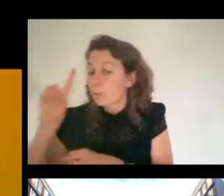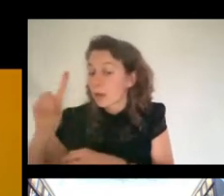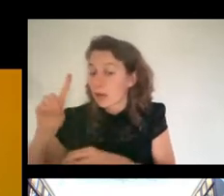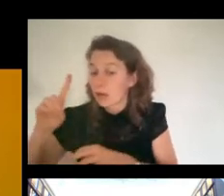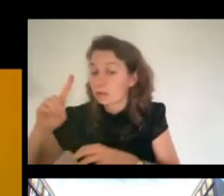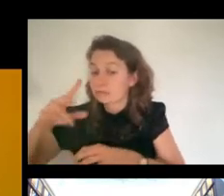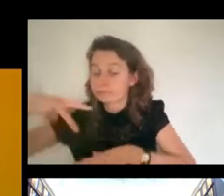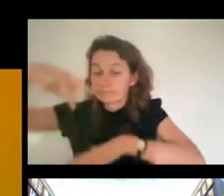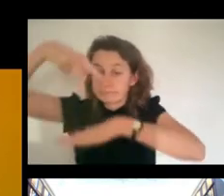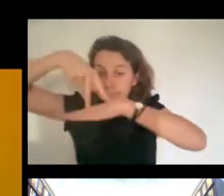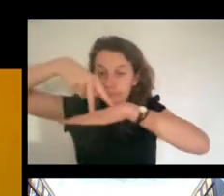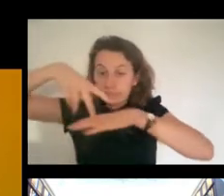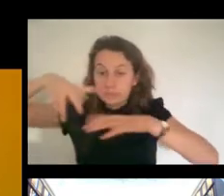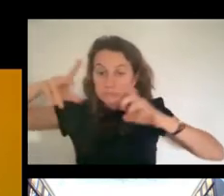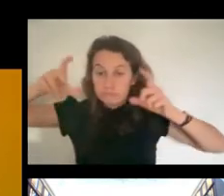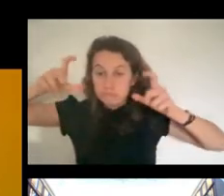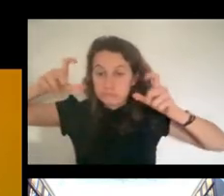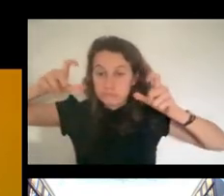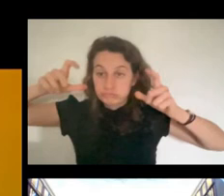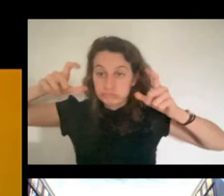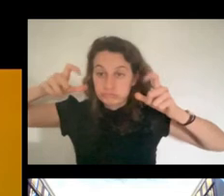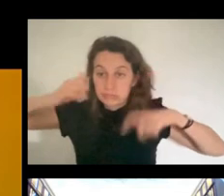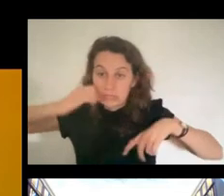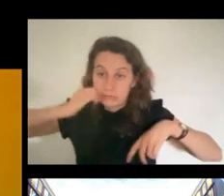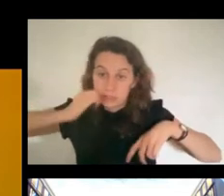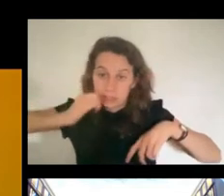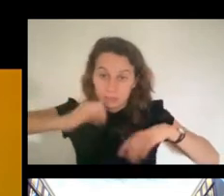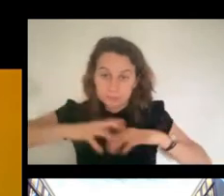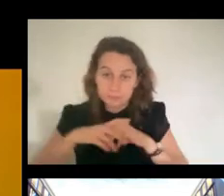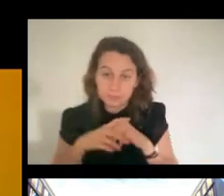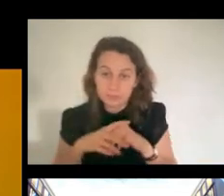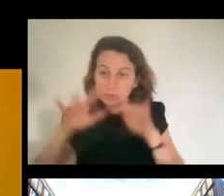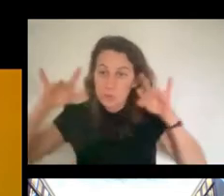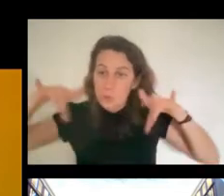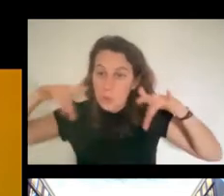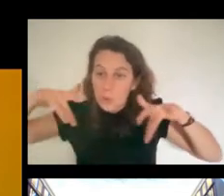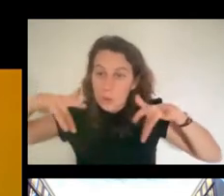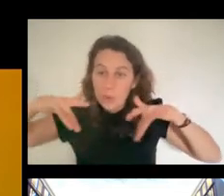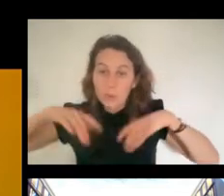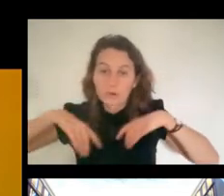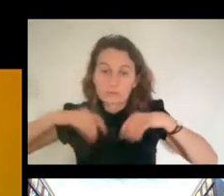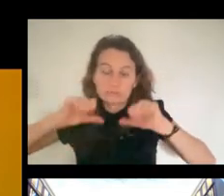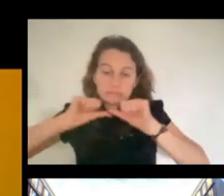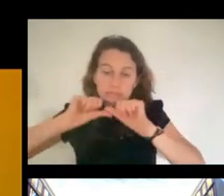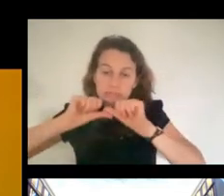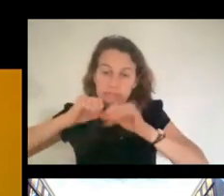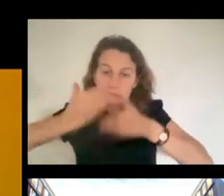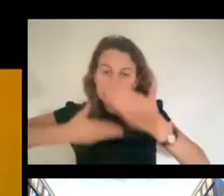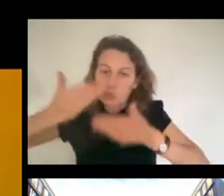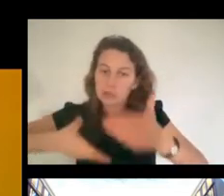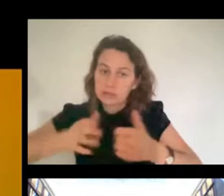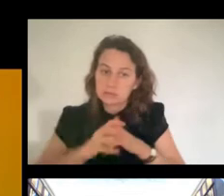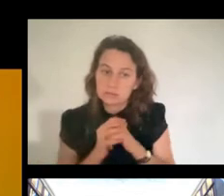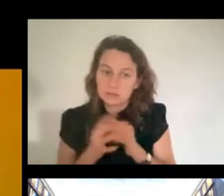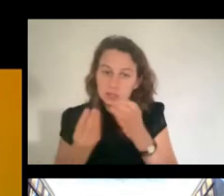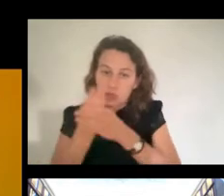taking time lapse of every day. So it was recorded pretty much this whole process of growth